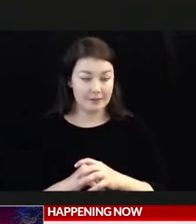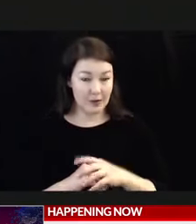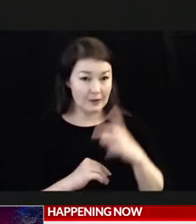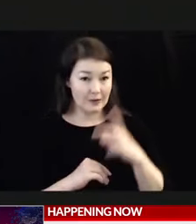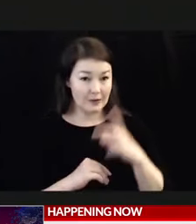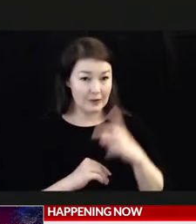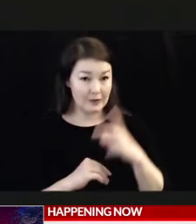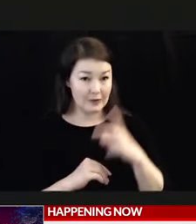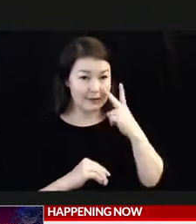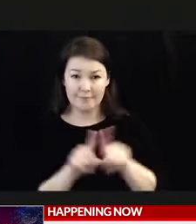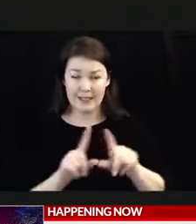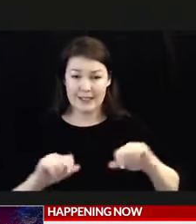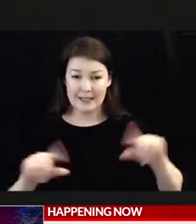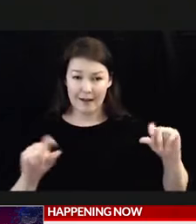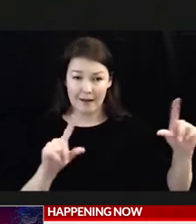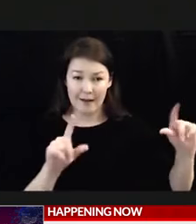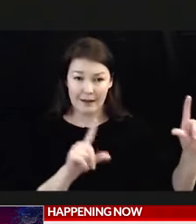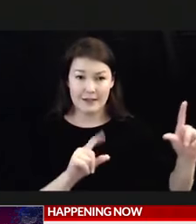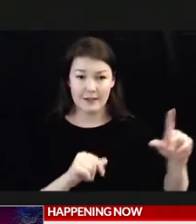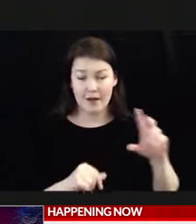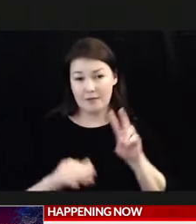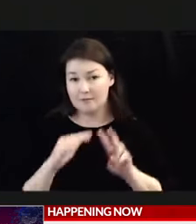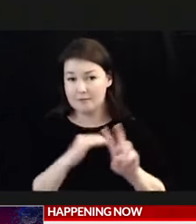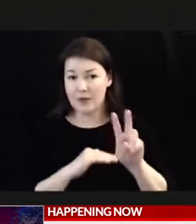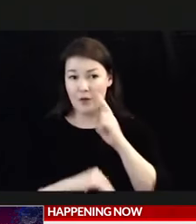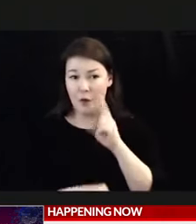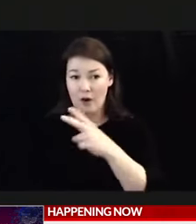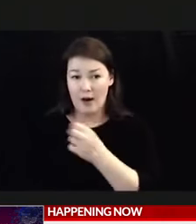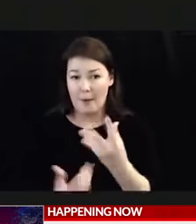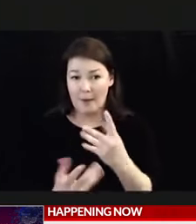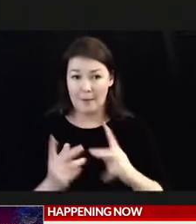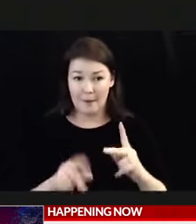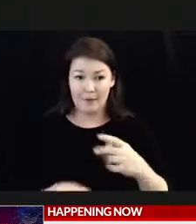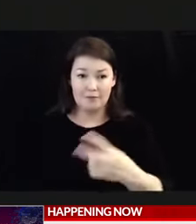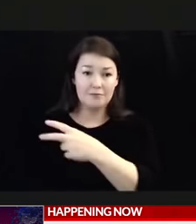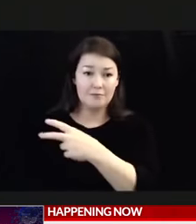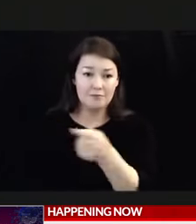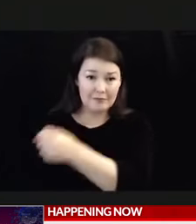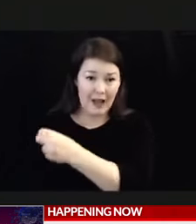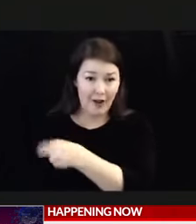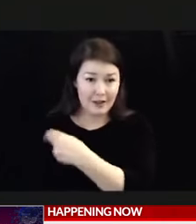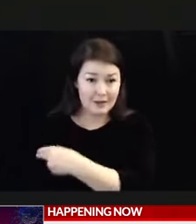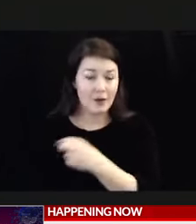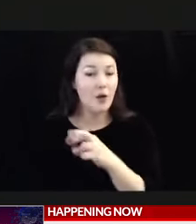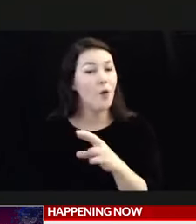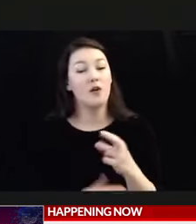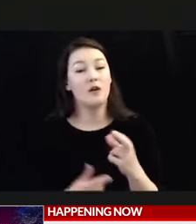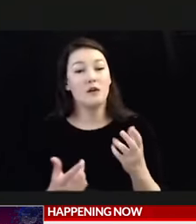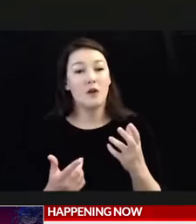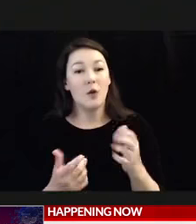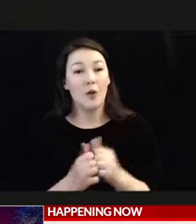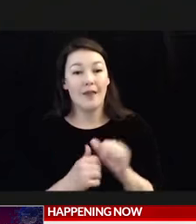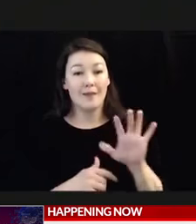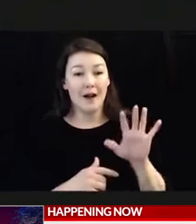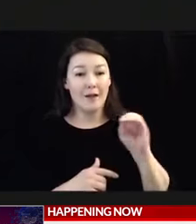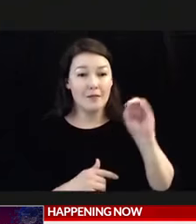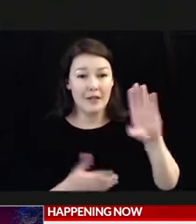the hospitalizations could be heading as is, or with the with a 5% reduction, those both look